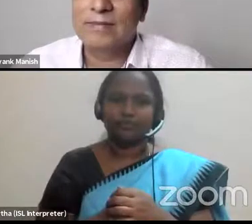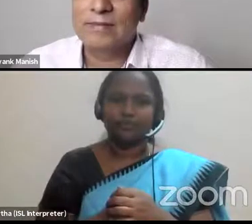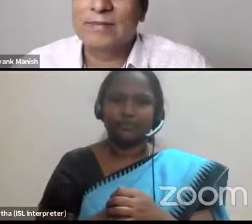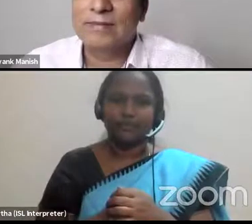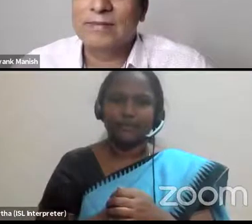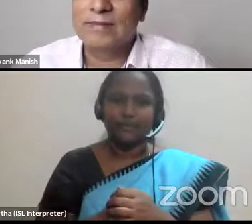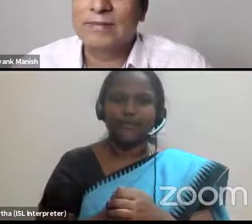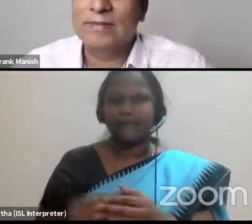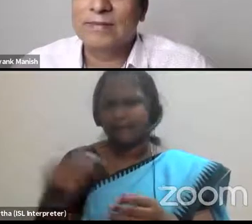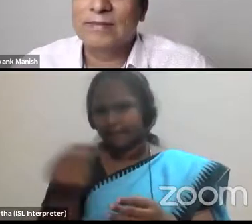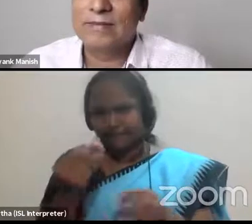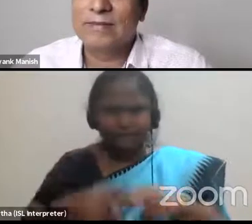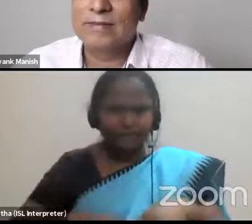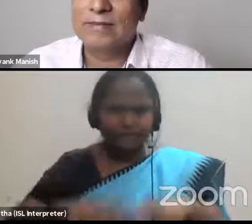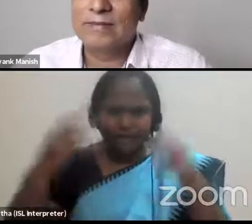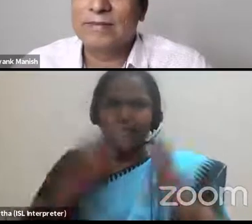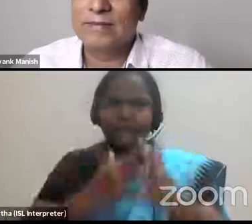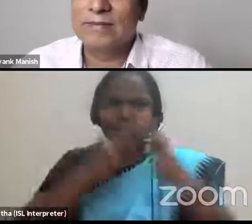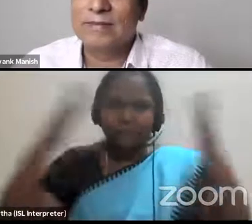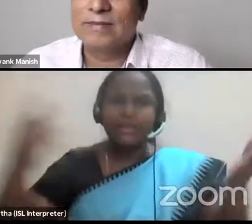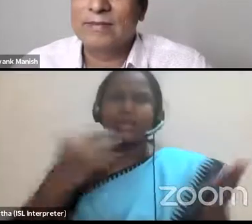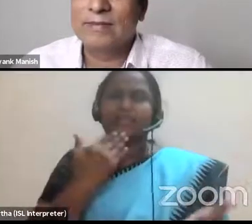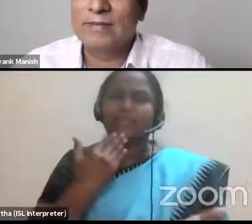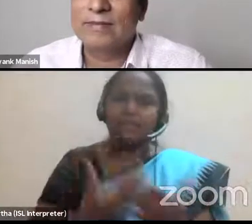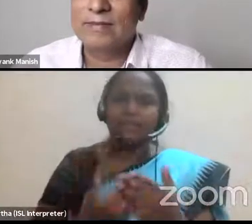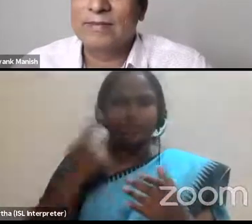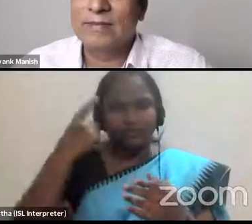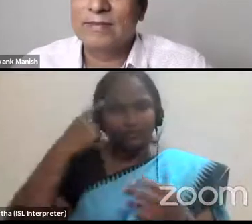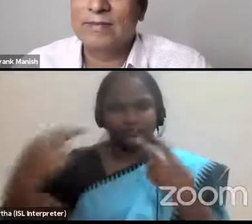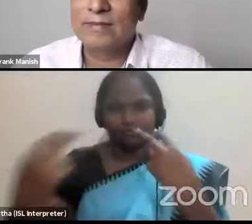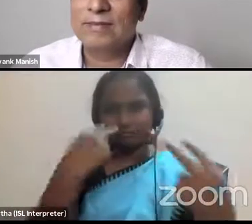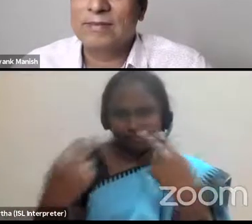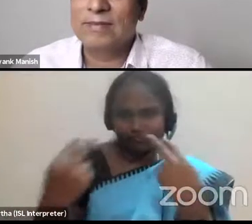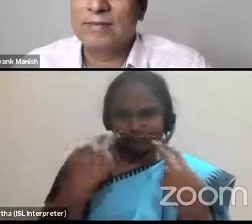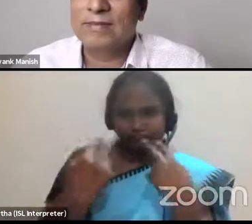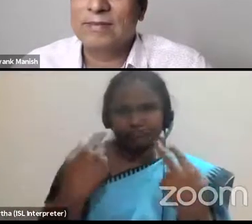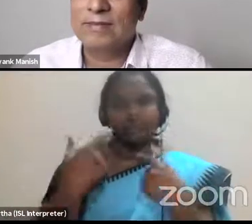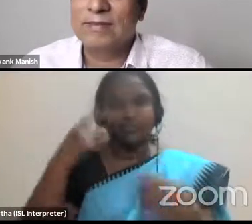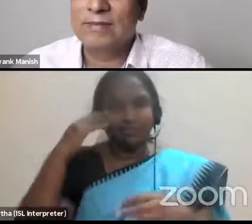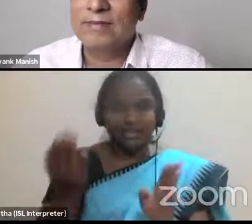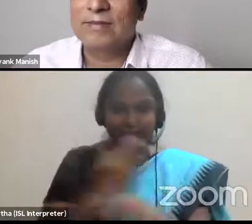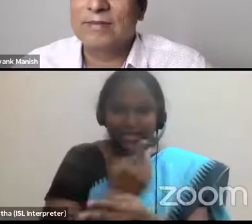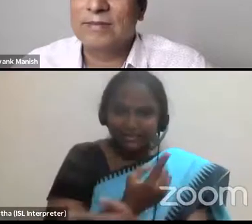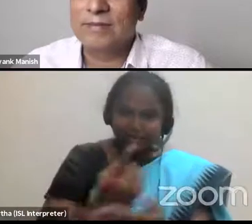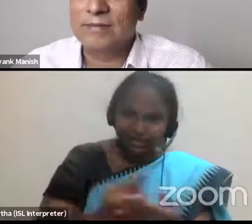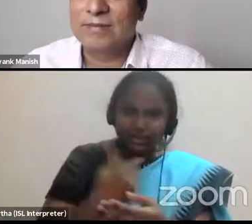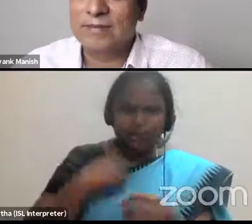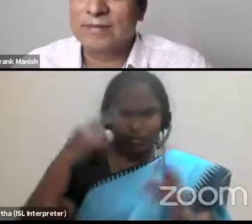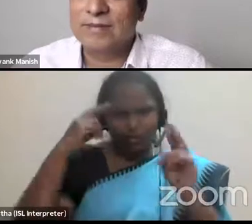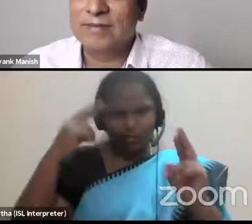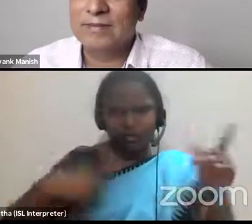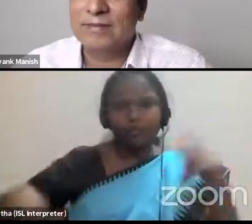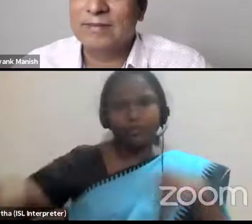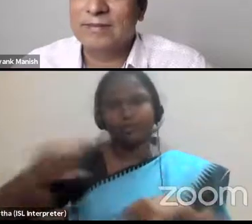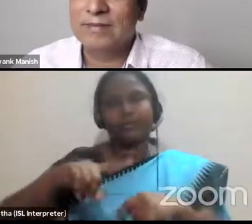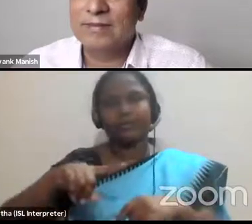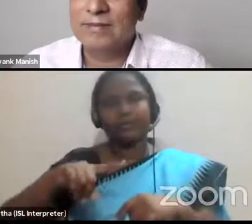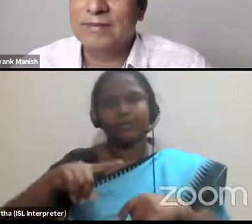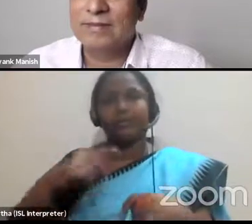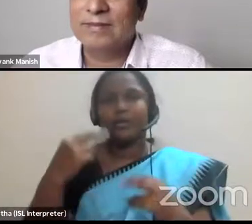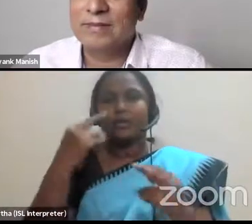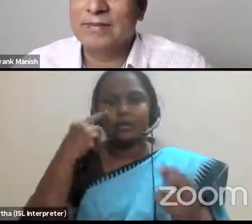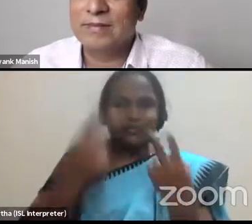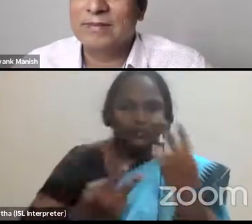And a final big thank you to our audience who've been hanging out with us for the last hour. I hope you will visit the